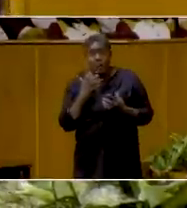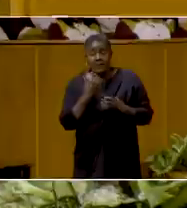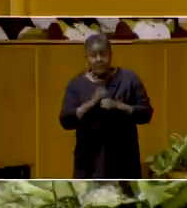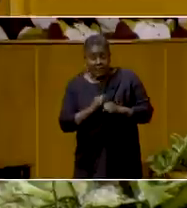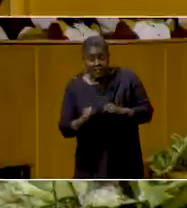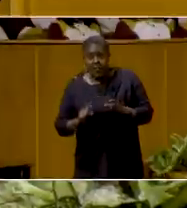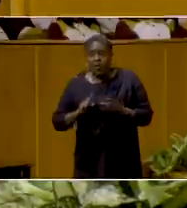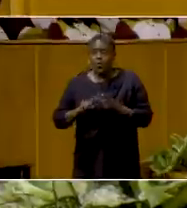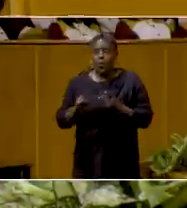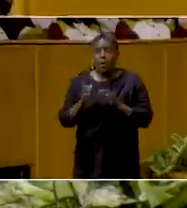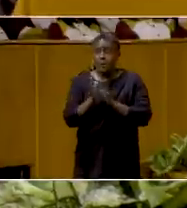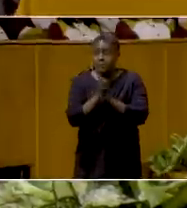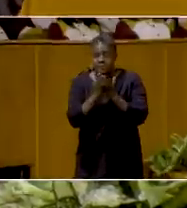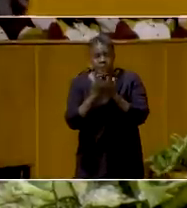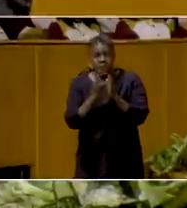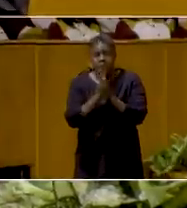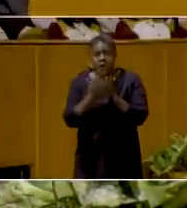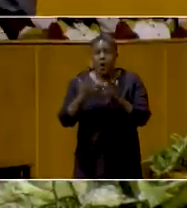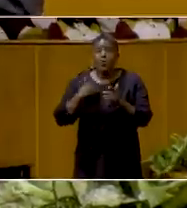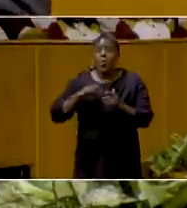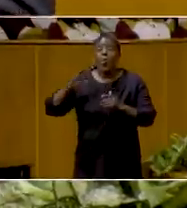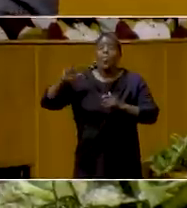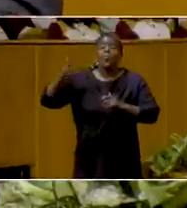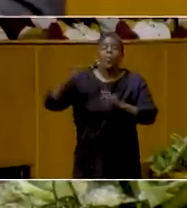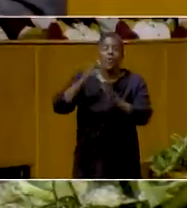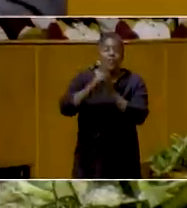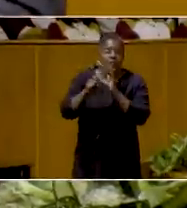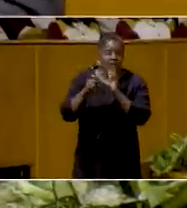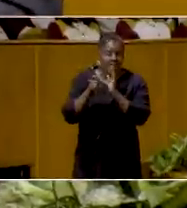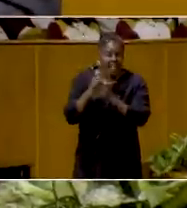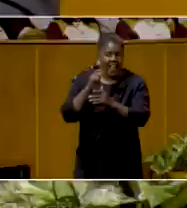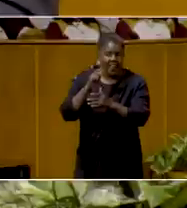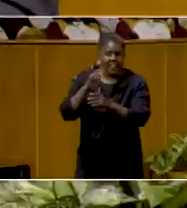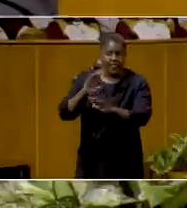you know the third verse of blessed quietness.